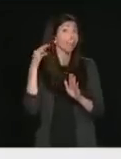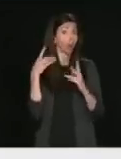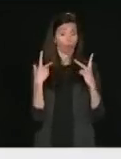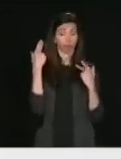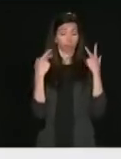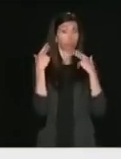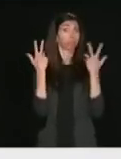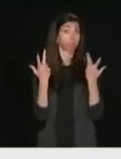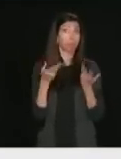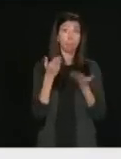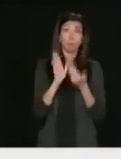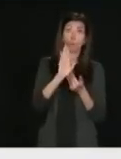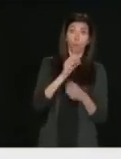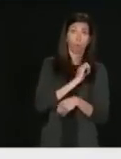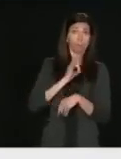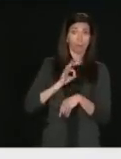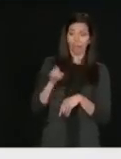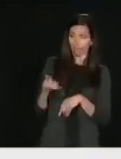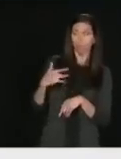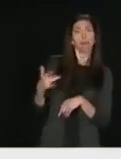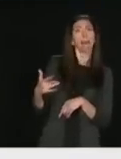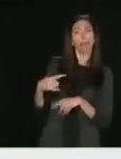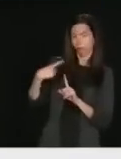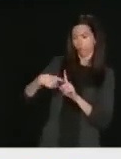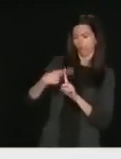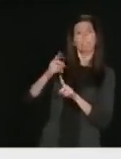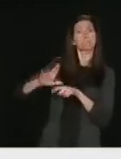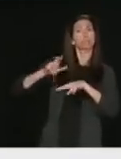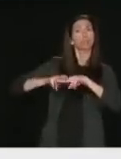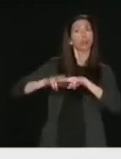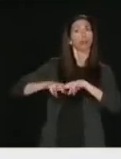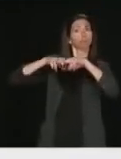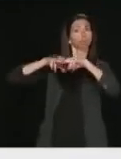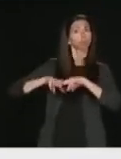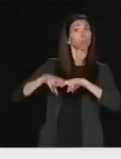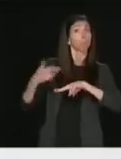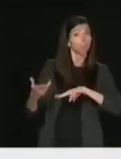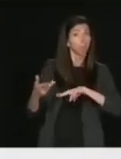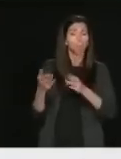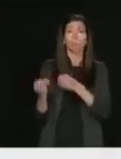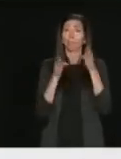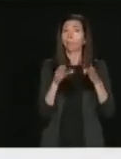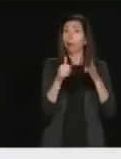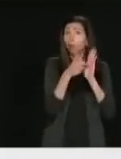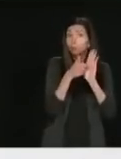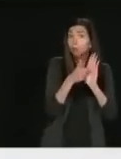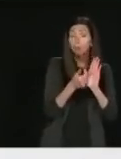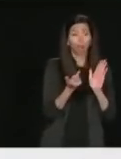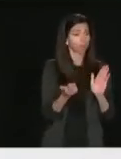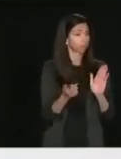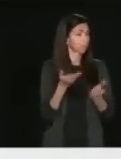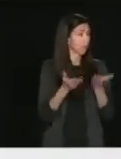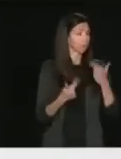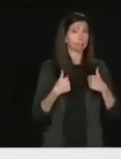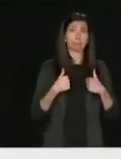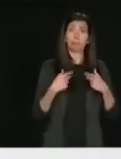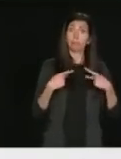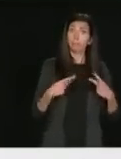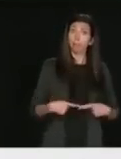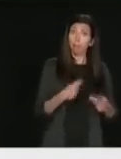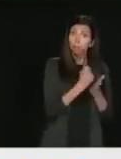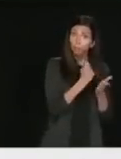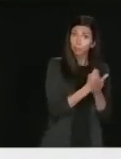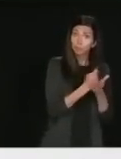are renting some seats, if you're a physiotherapist that works for itself, if you're owner of a gym that employs some trainers